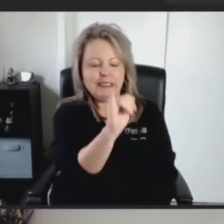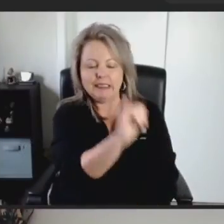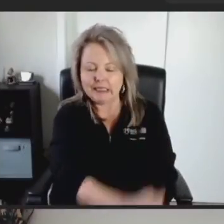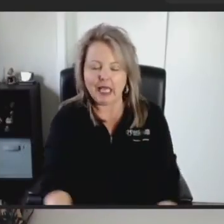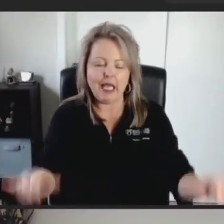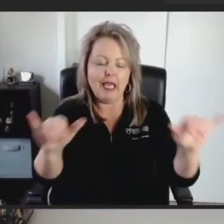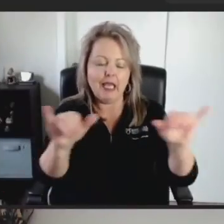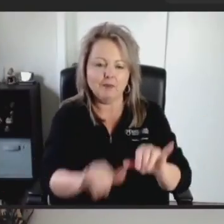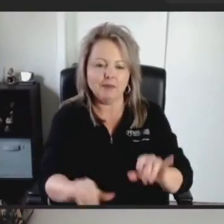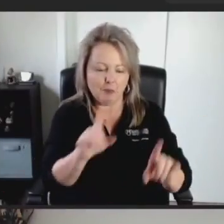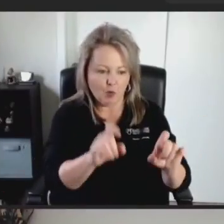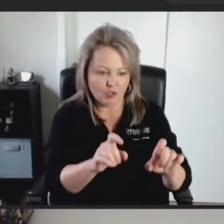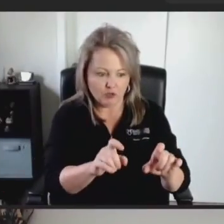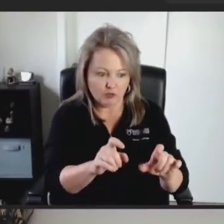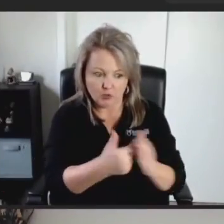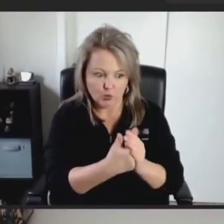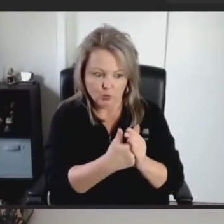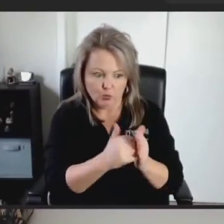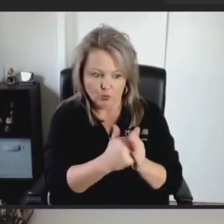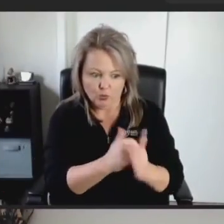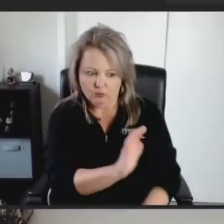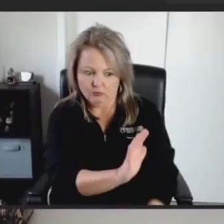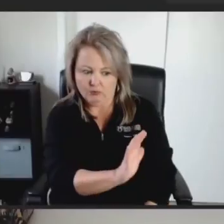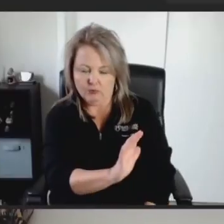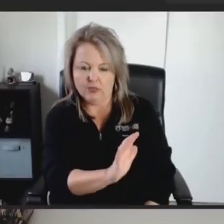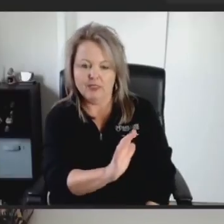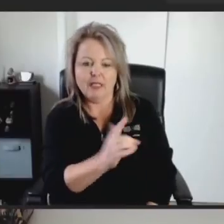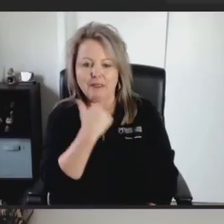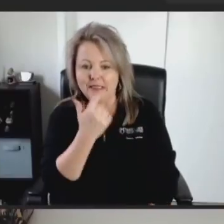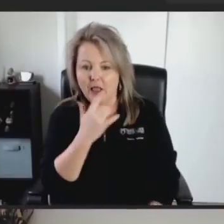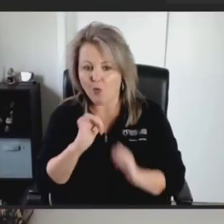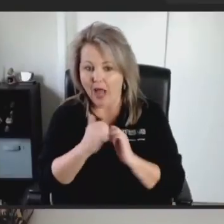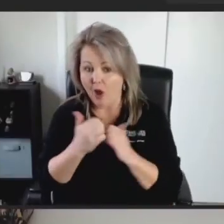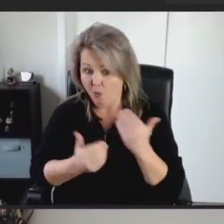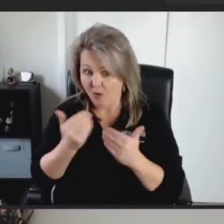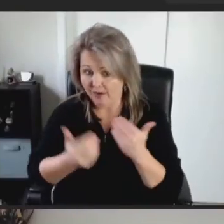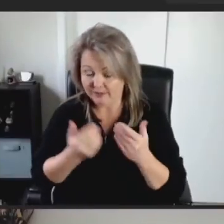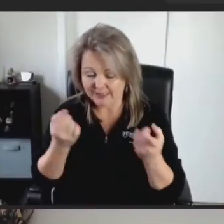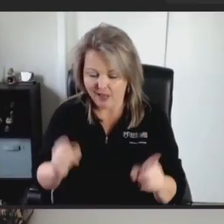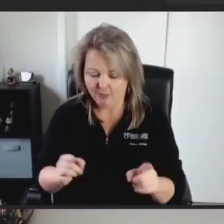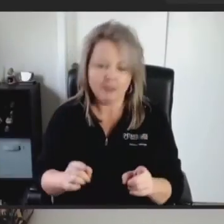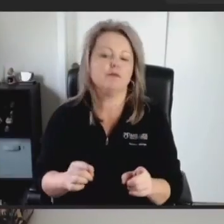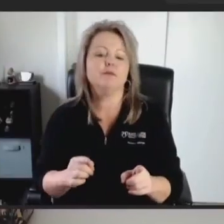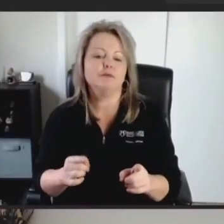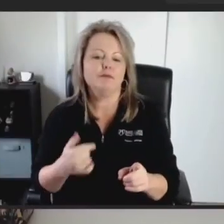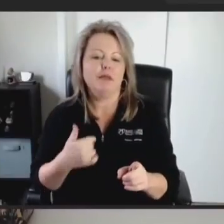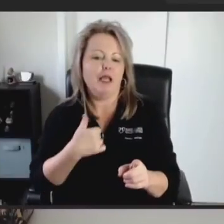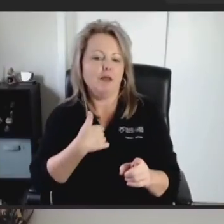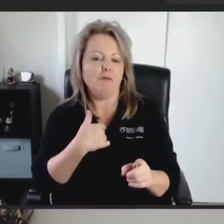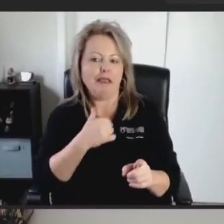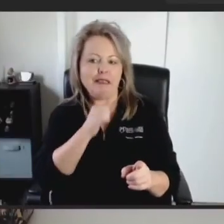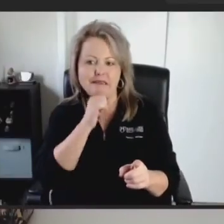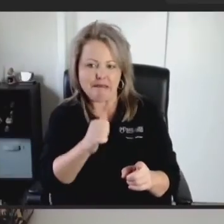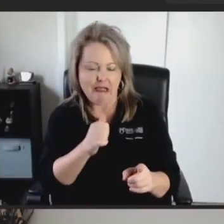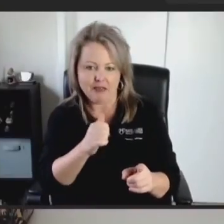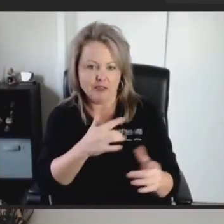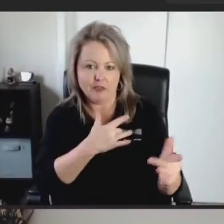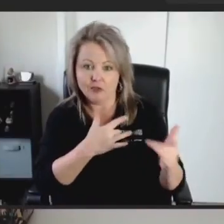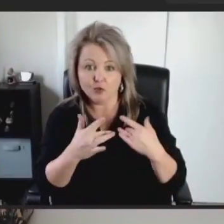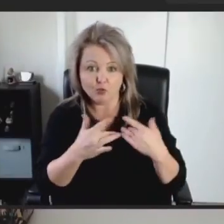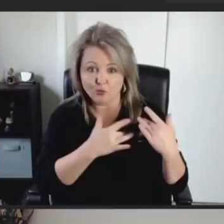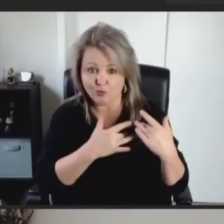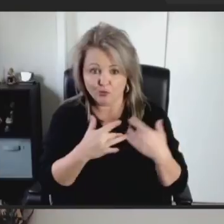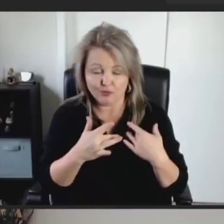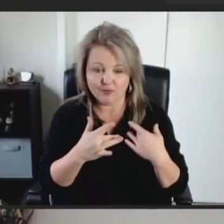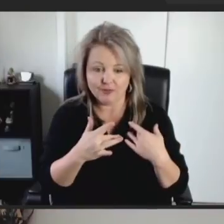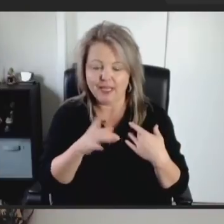is this too new? Let me tell you a little bit about how this process works and why I'm not overly concerned about it. And of